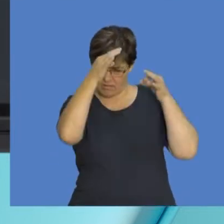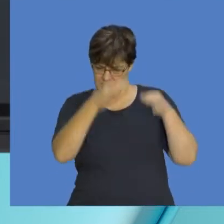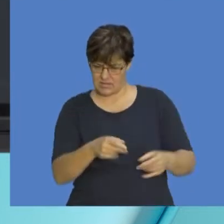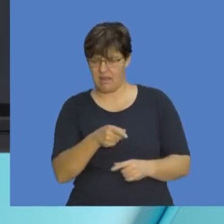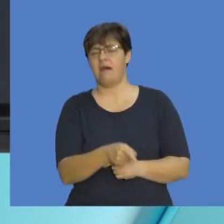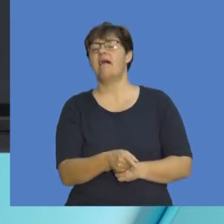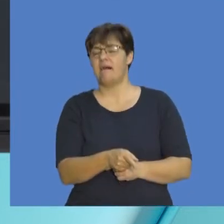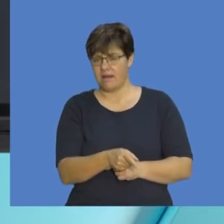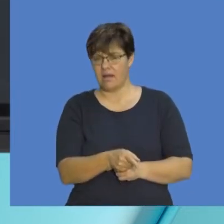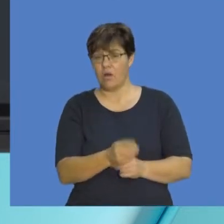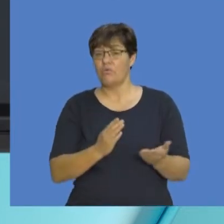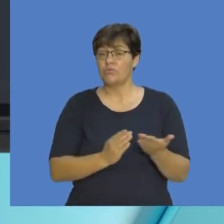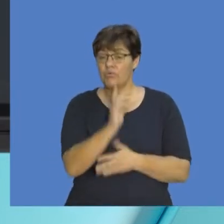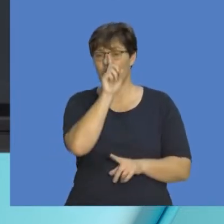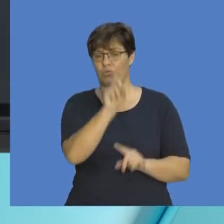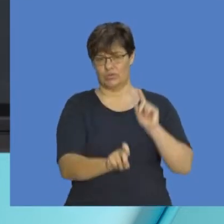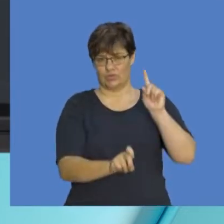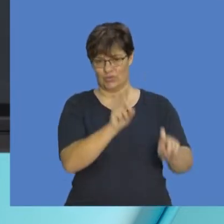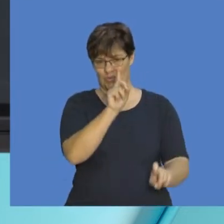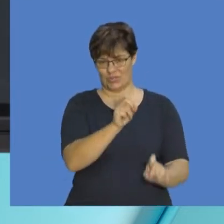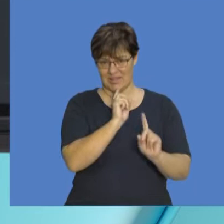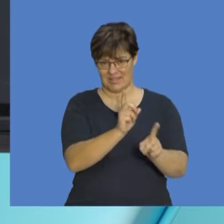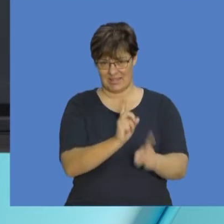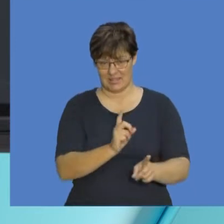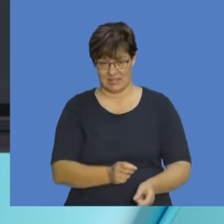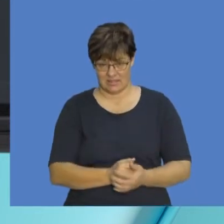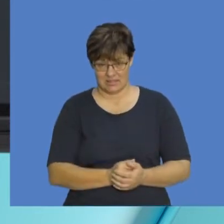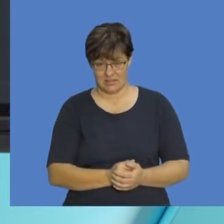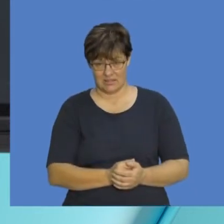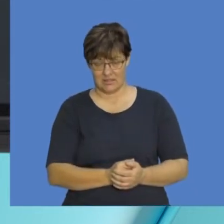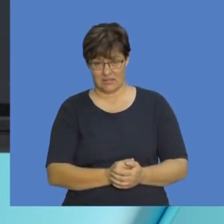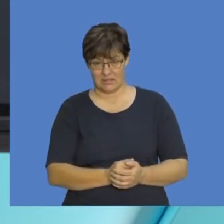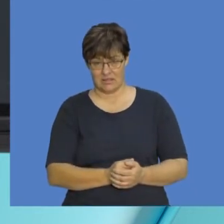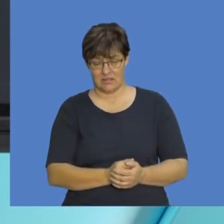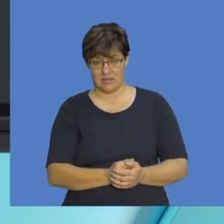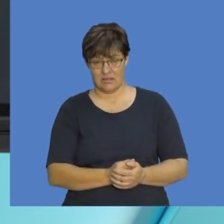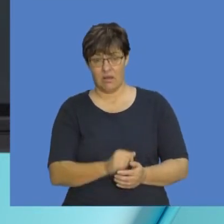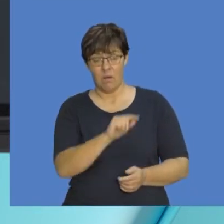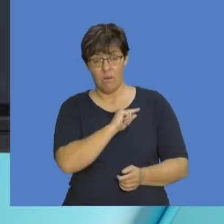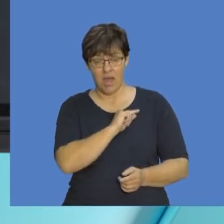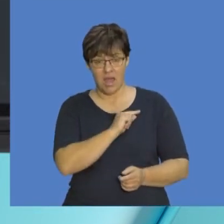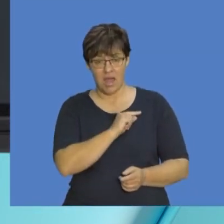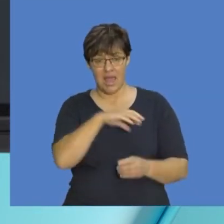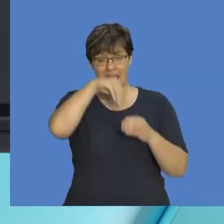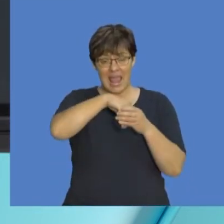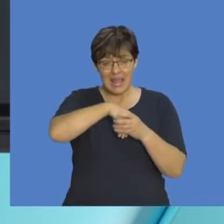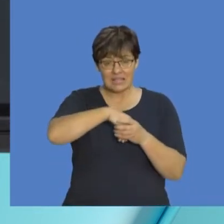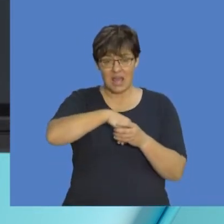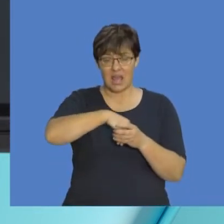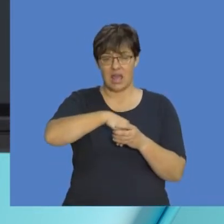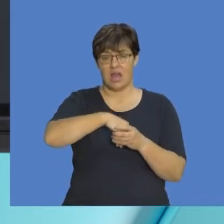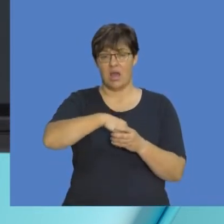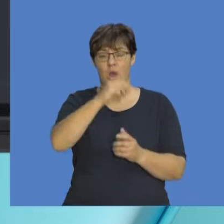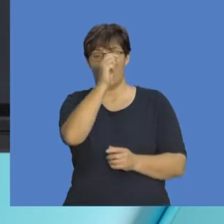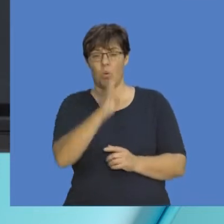arrive at some conclusion. And by asking questions, is this better? Will the interquartile range, what does it